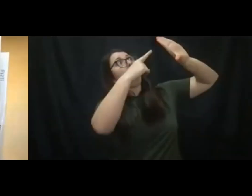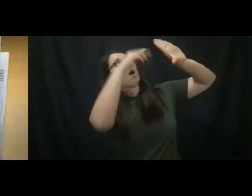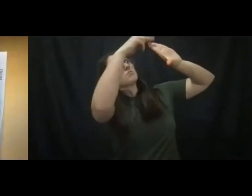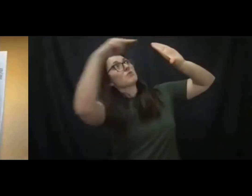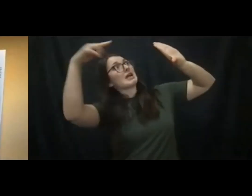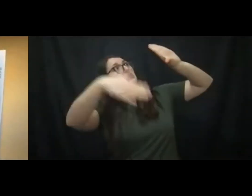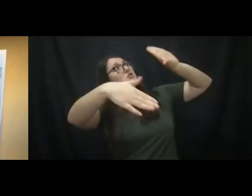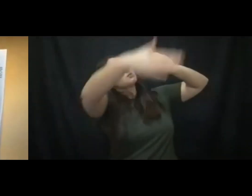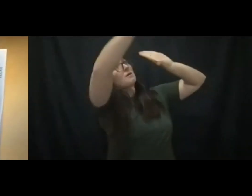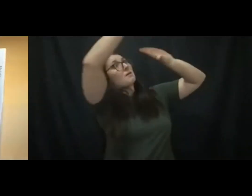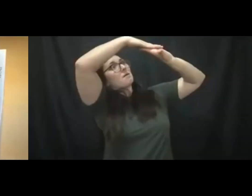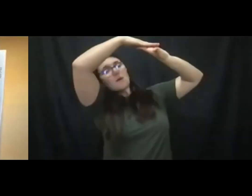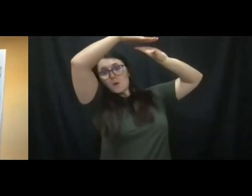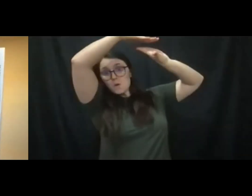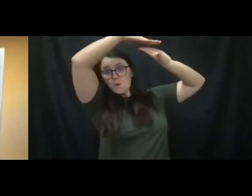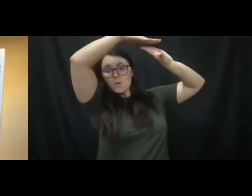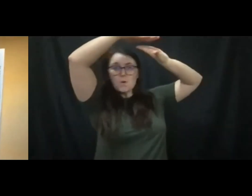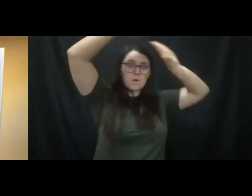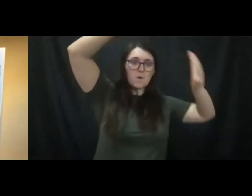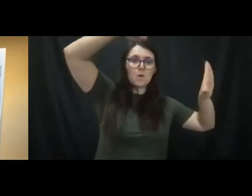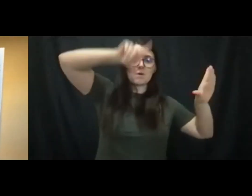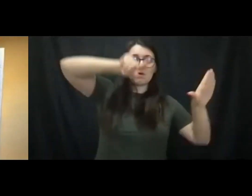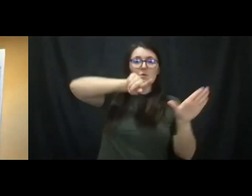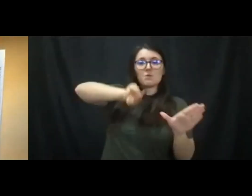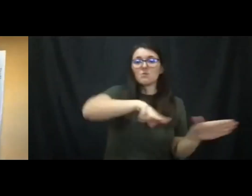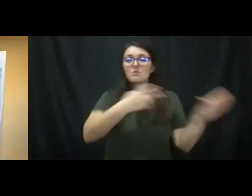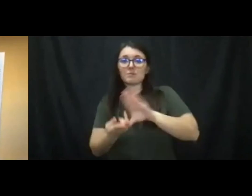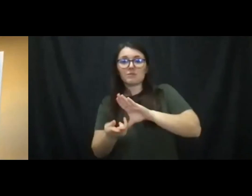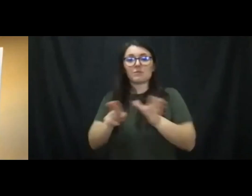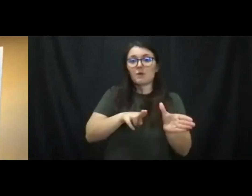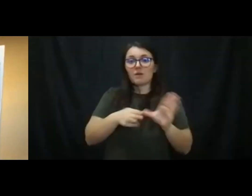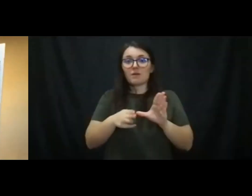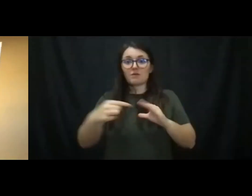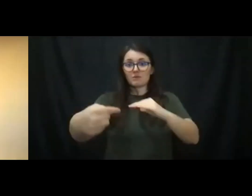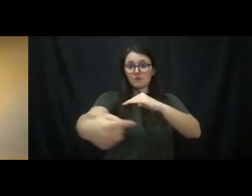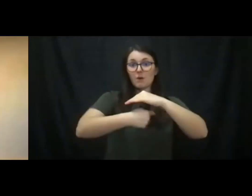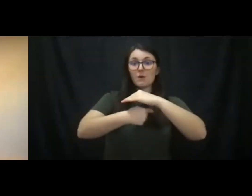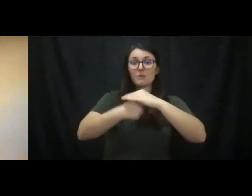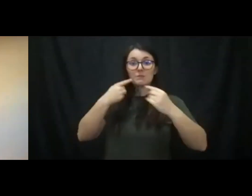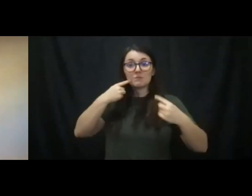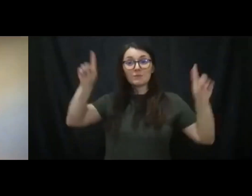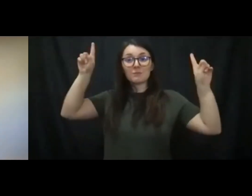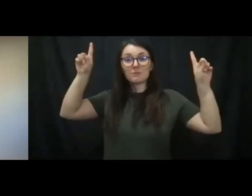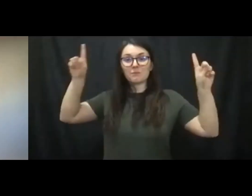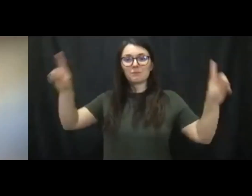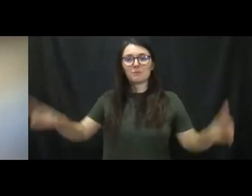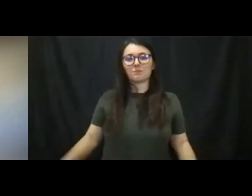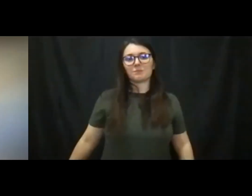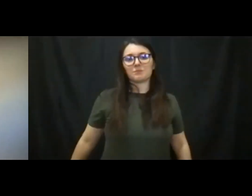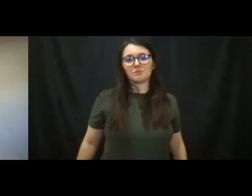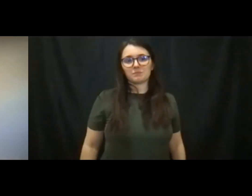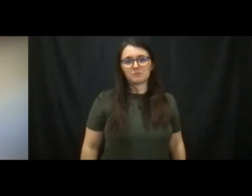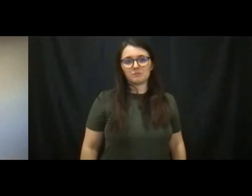As he twisted his body, he broke free from the pilings and swam through to the other side.